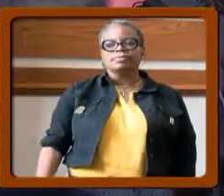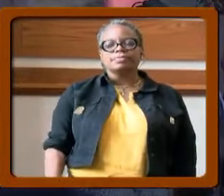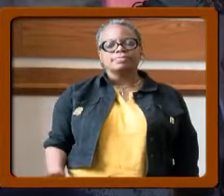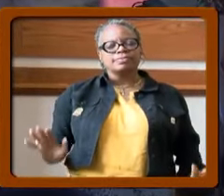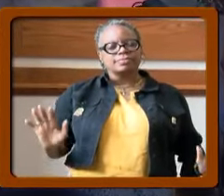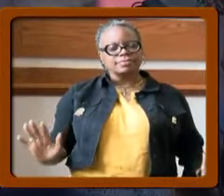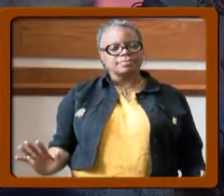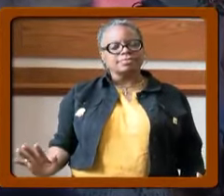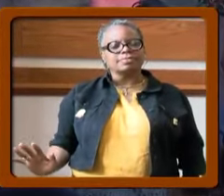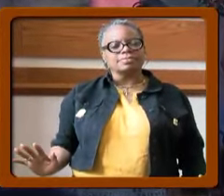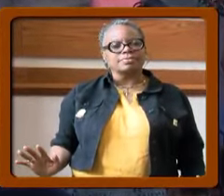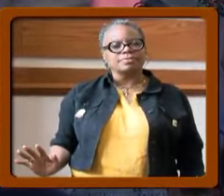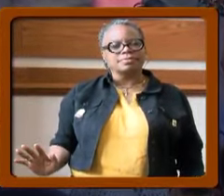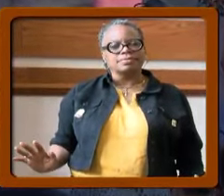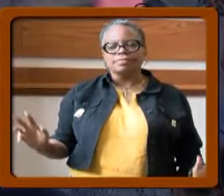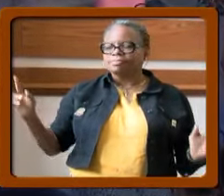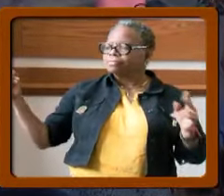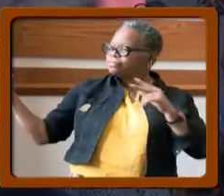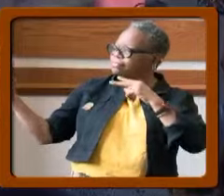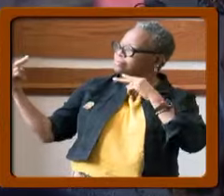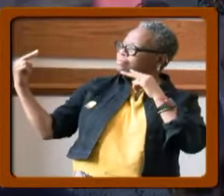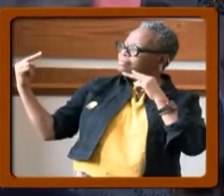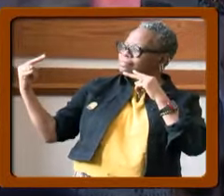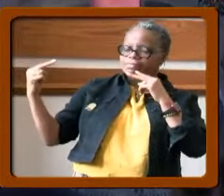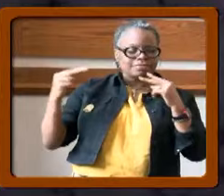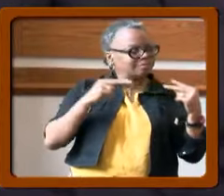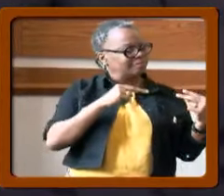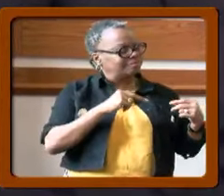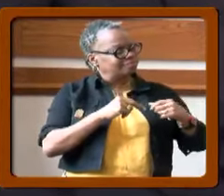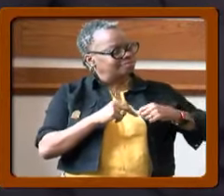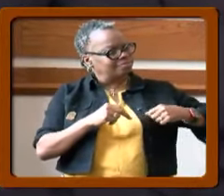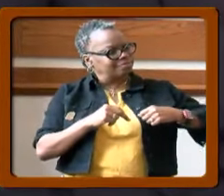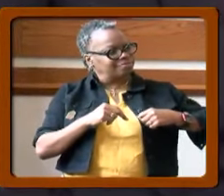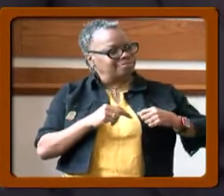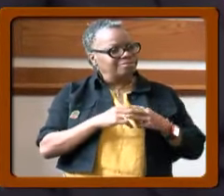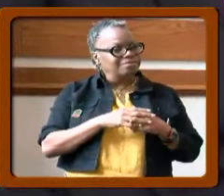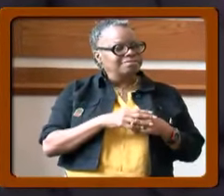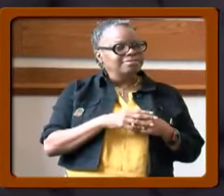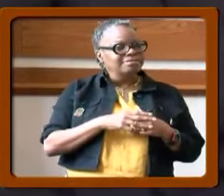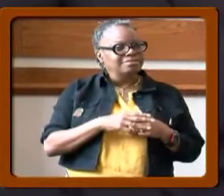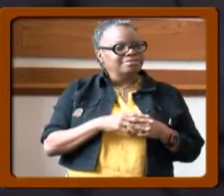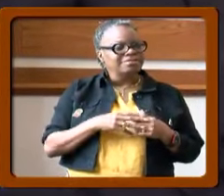gently look your neighbor in the eye, kind of nudge him a little bit.